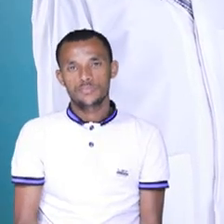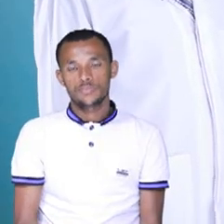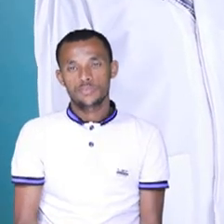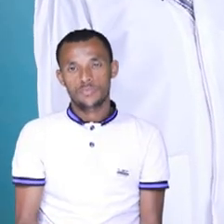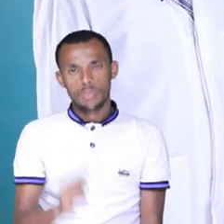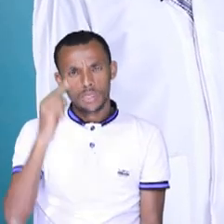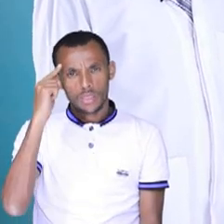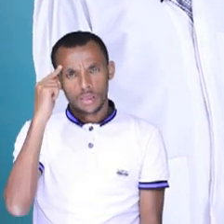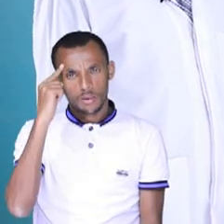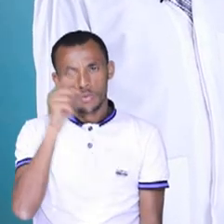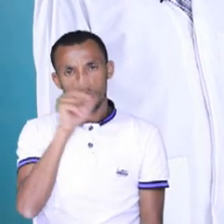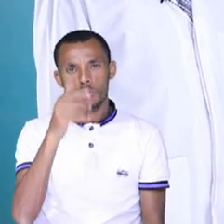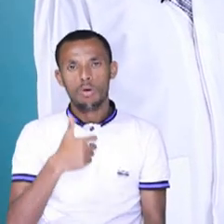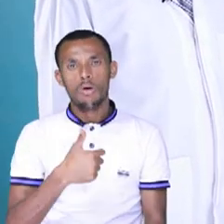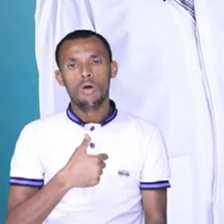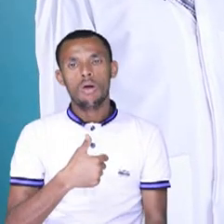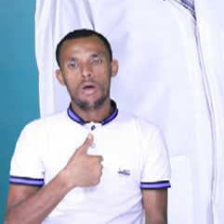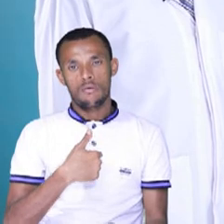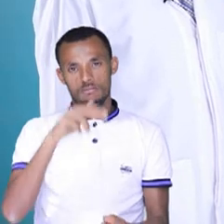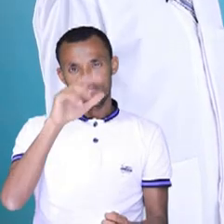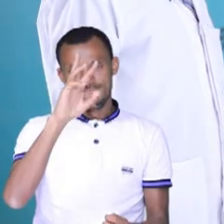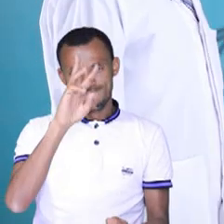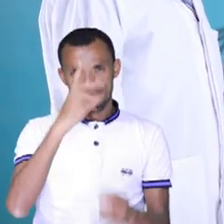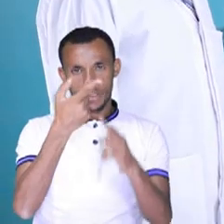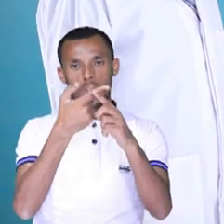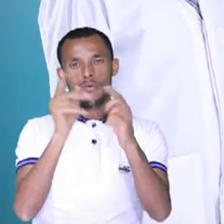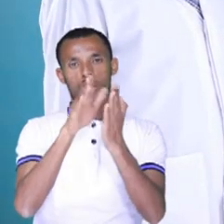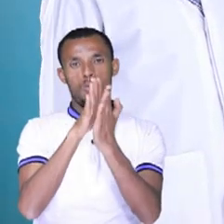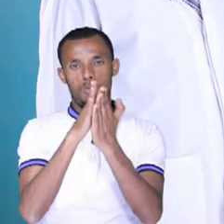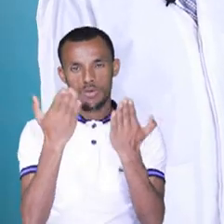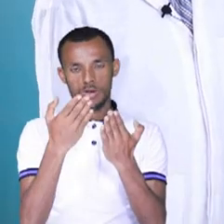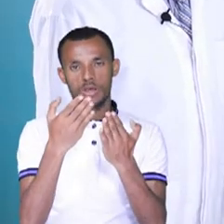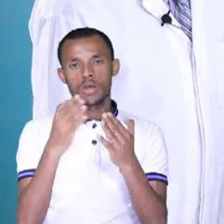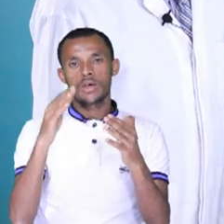Suppose you have 6 different books. In how many different ways can